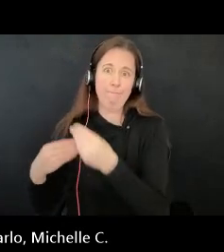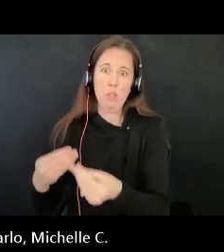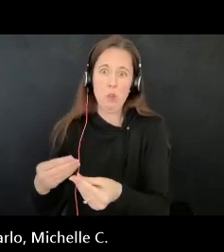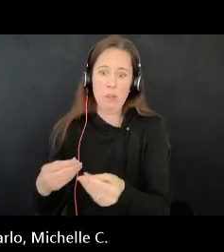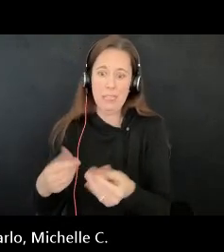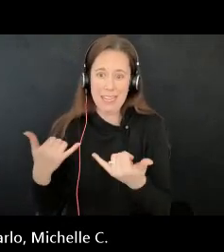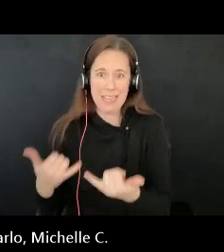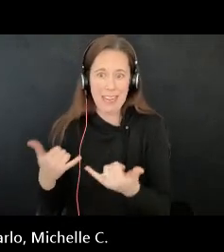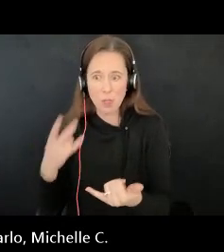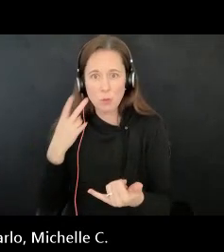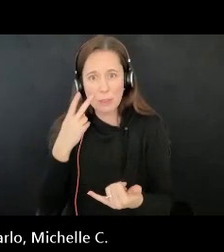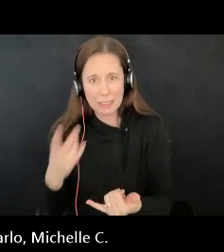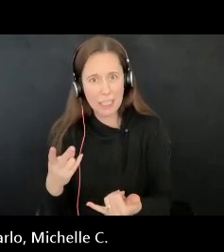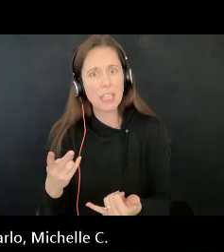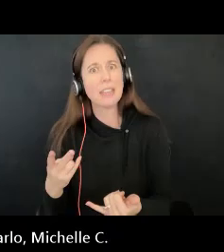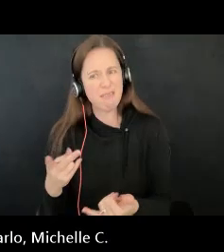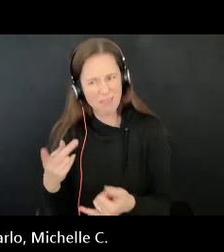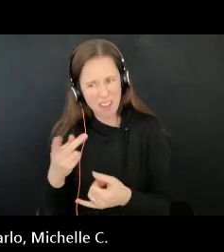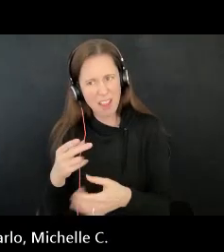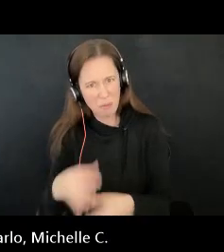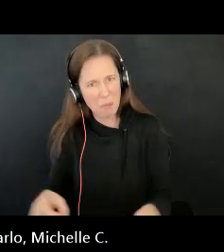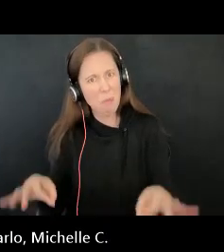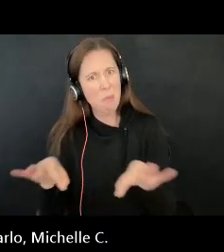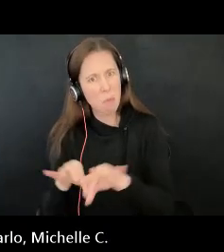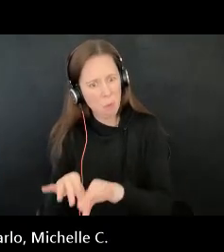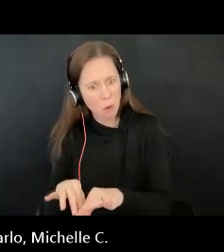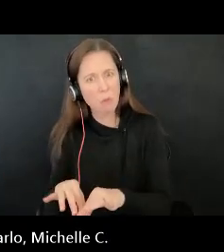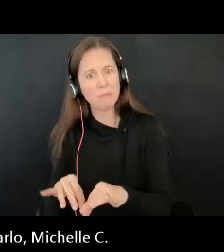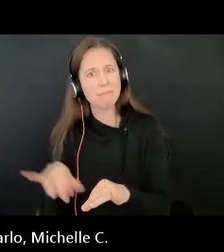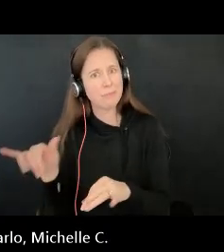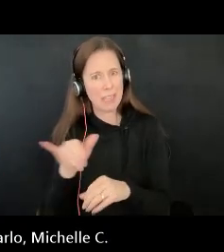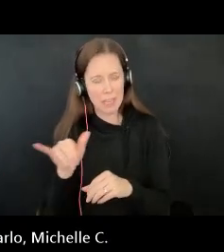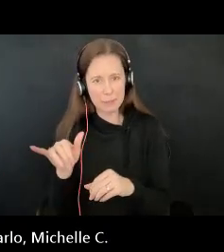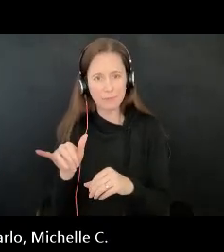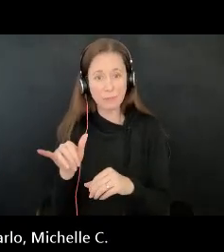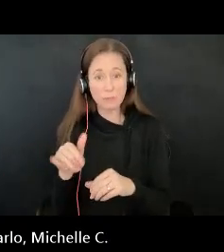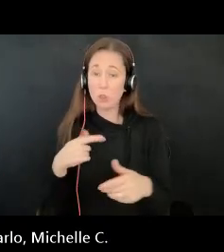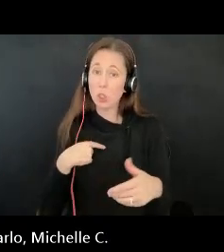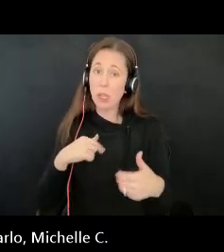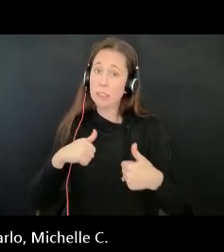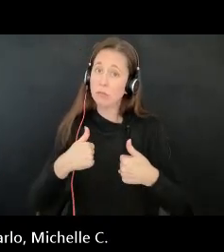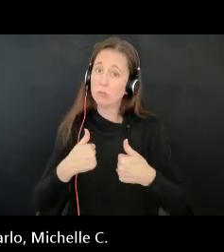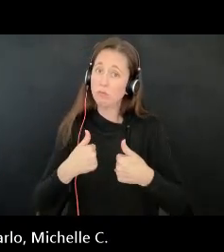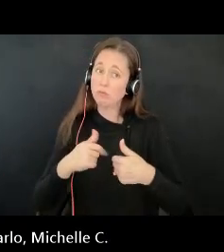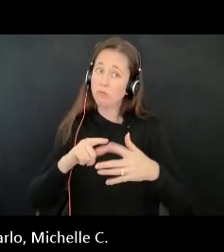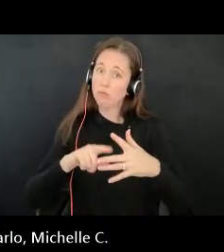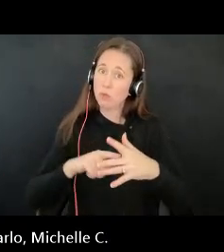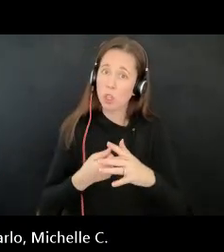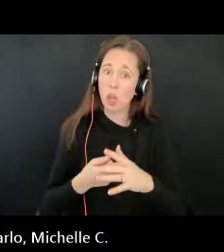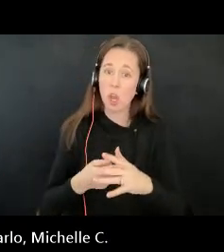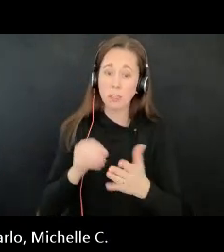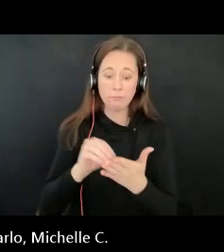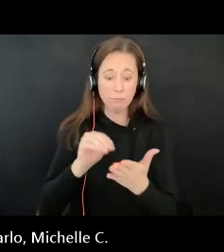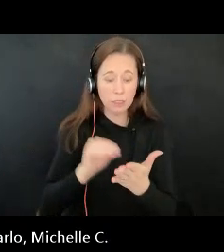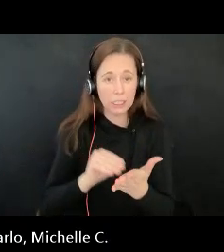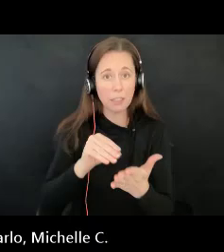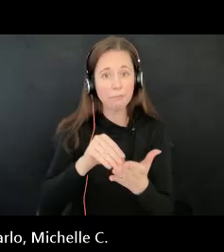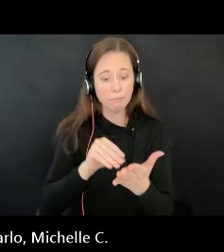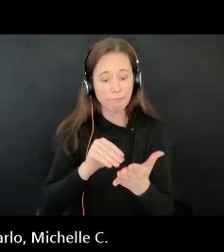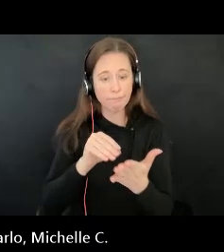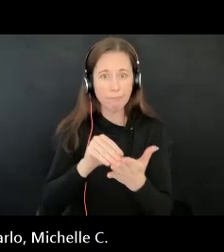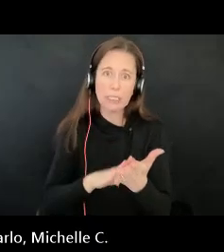well. So with this project, we started to document some of the lives and contributions of these enslaved laborers. We tried